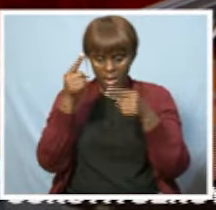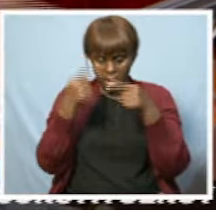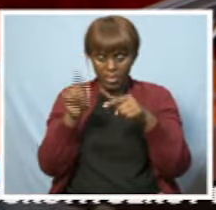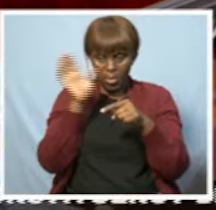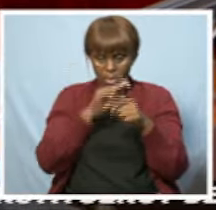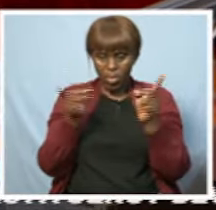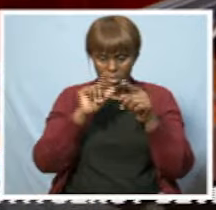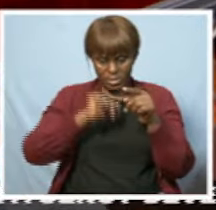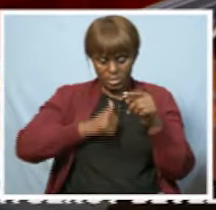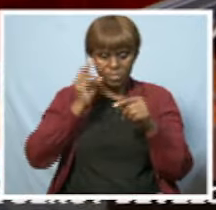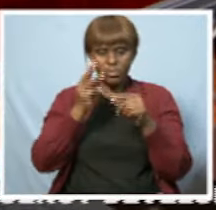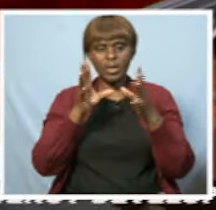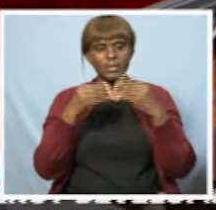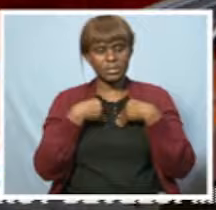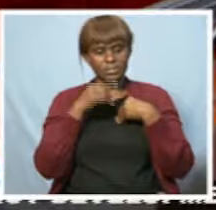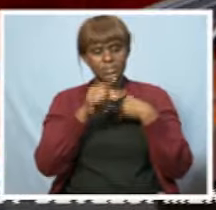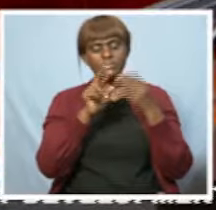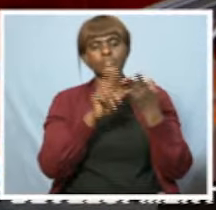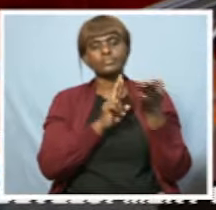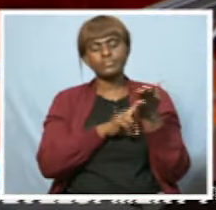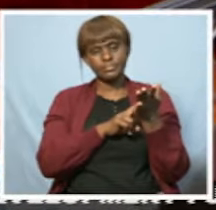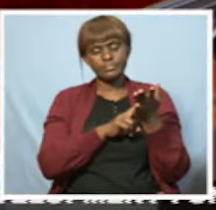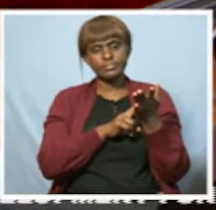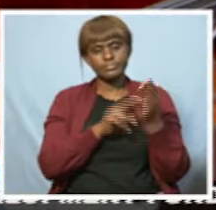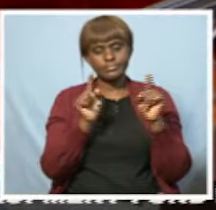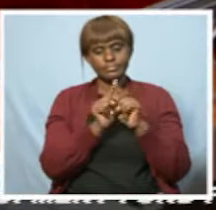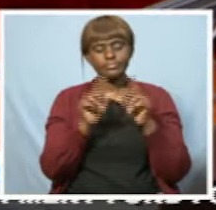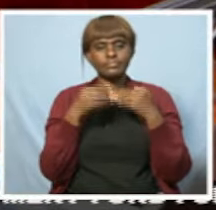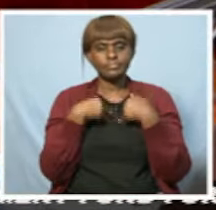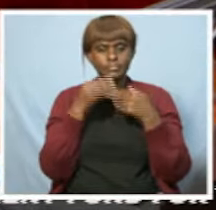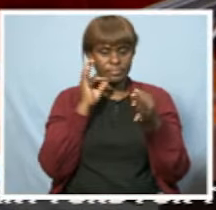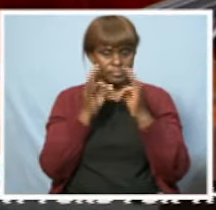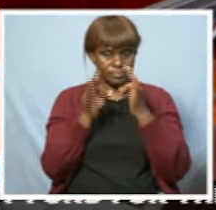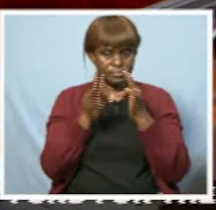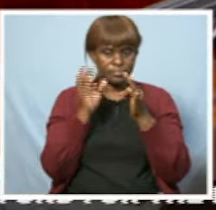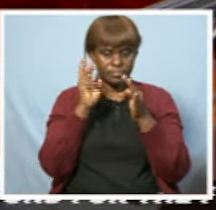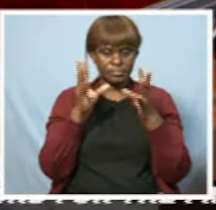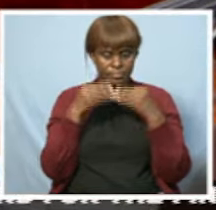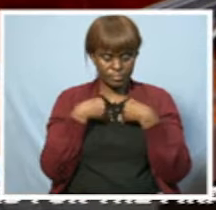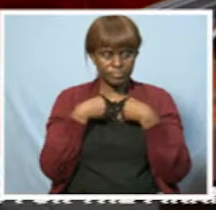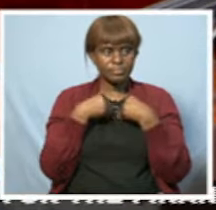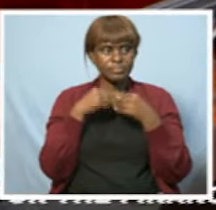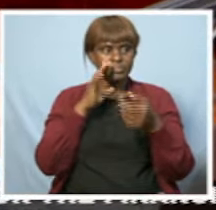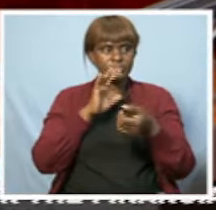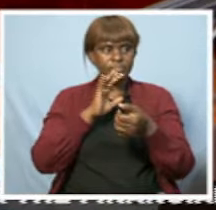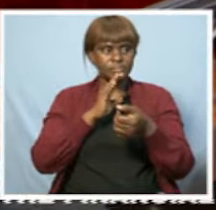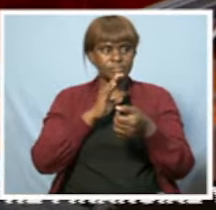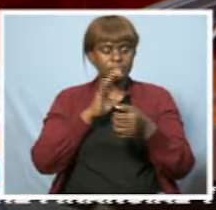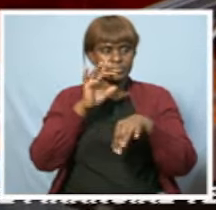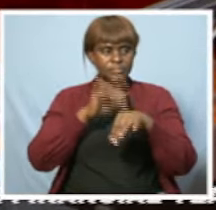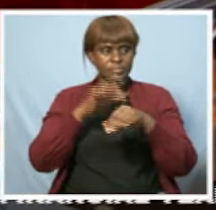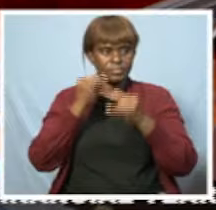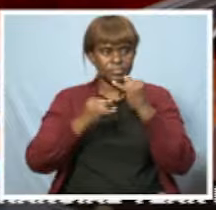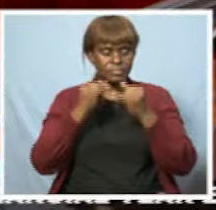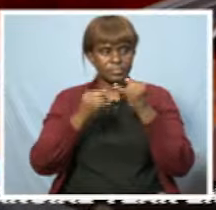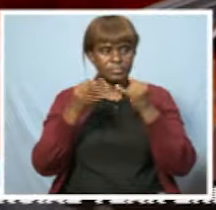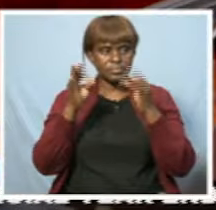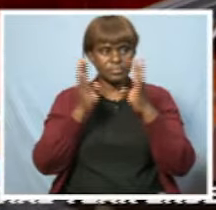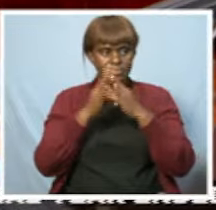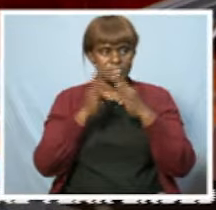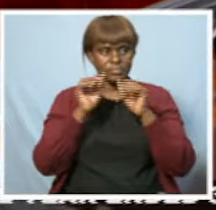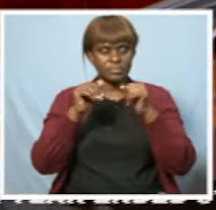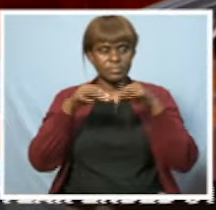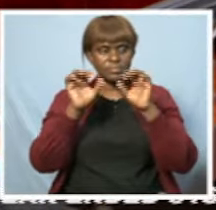is when we'll consider that this report is adopted, if we adopt it at the end of our meeting. We can make progress